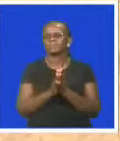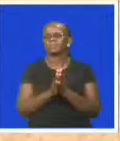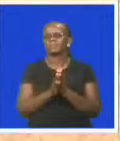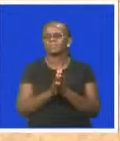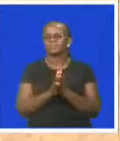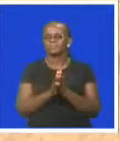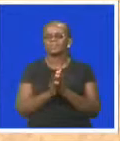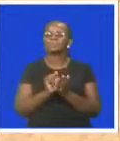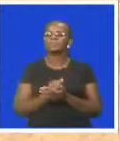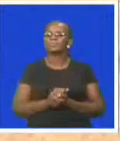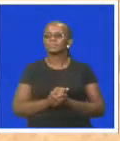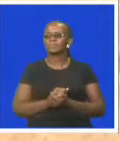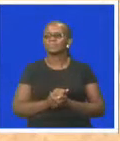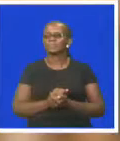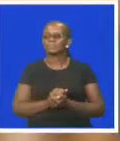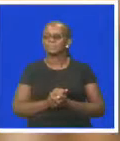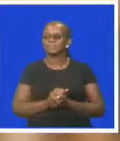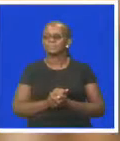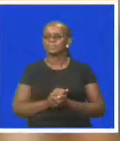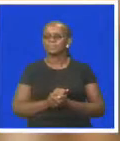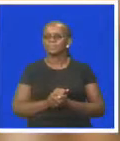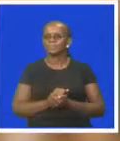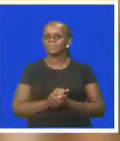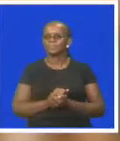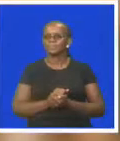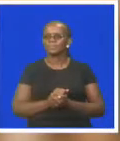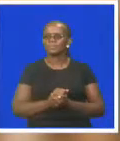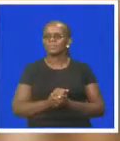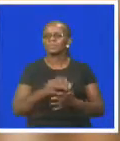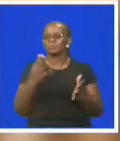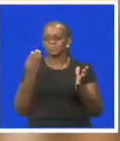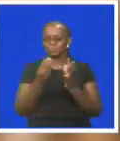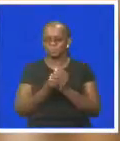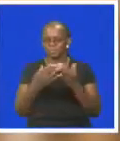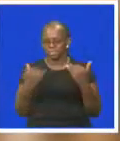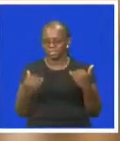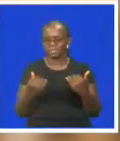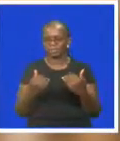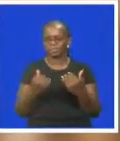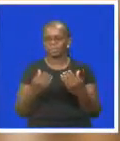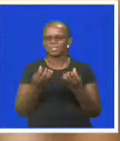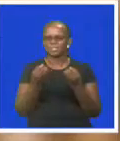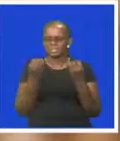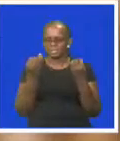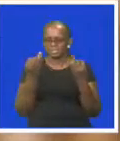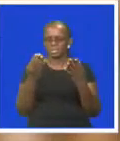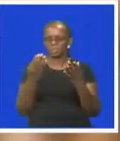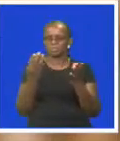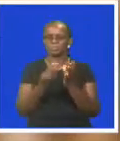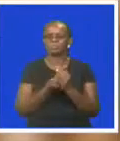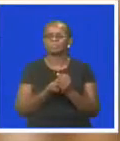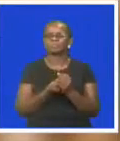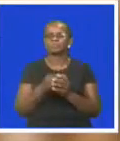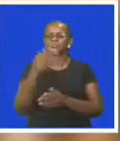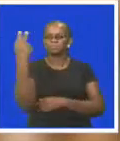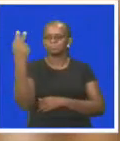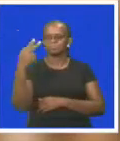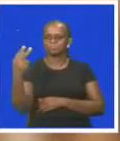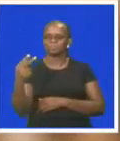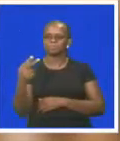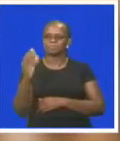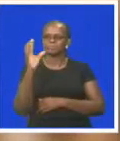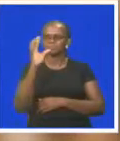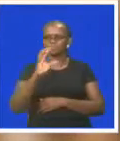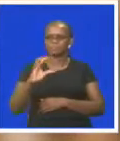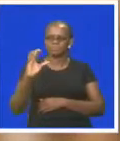1, 2, 3, 4, 5, 6, 7, 8, 9, 10 flowers. Now, please let us count together these pencil crayons here. We'll count how many